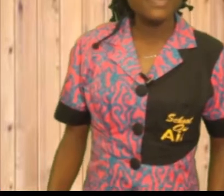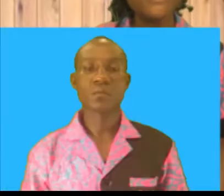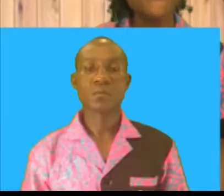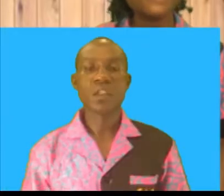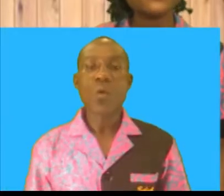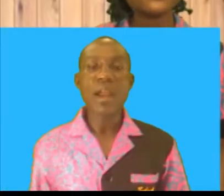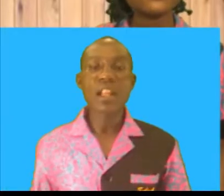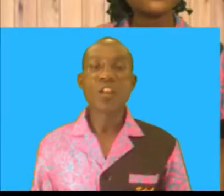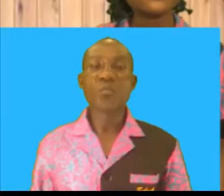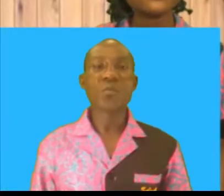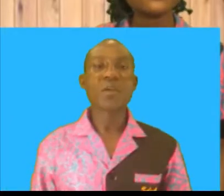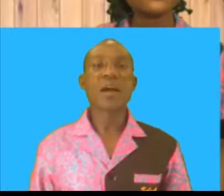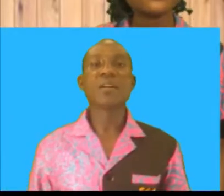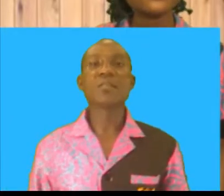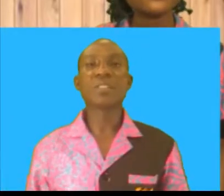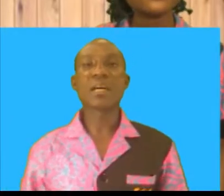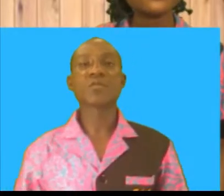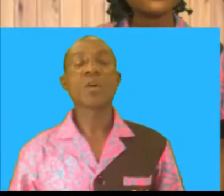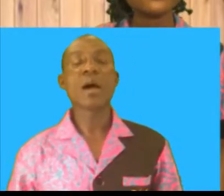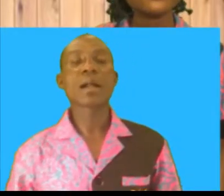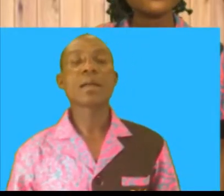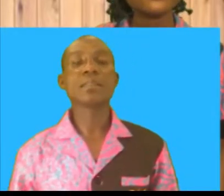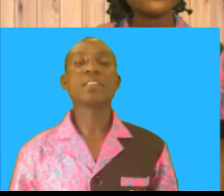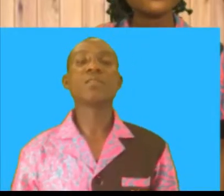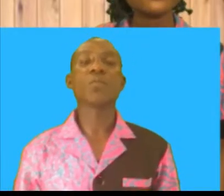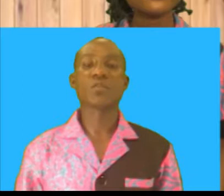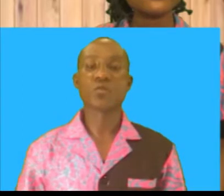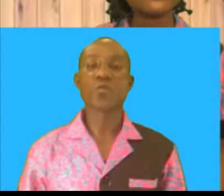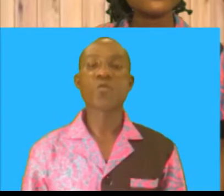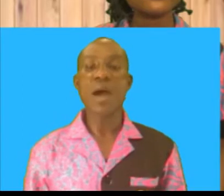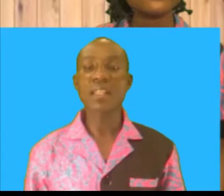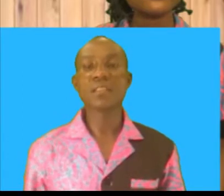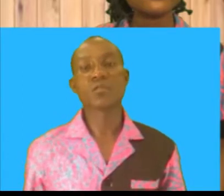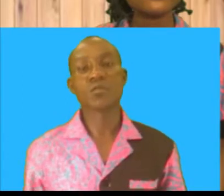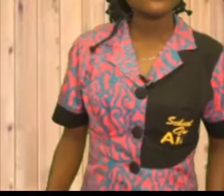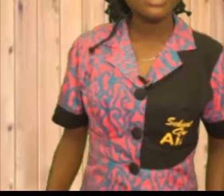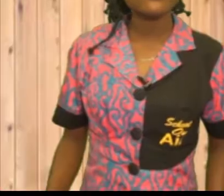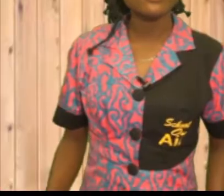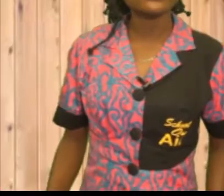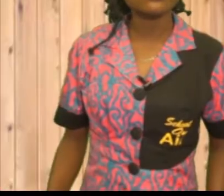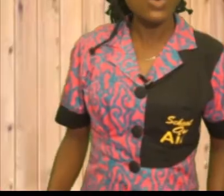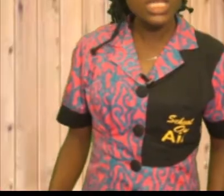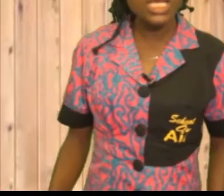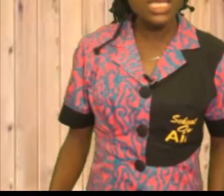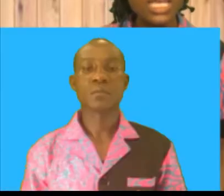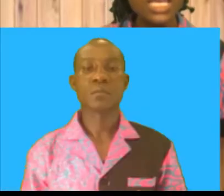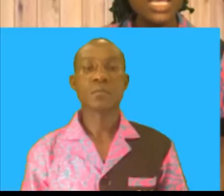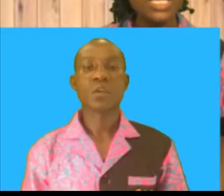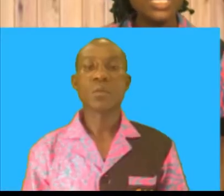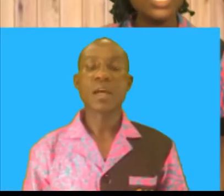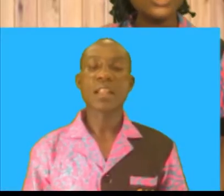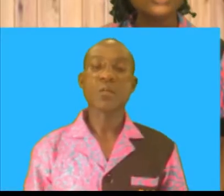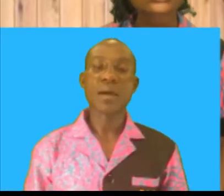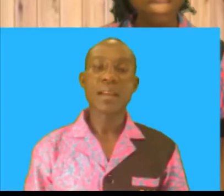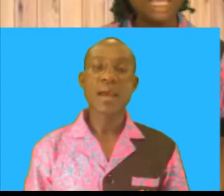figures. When a number being under with us, we are numbers. We have numbers 1. We have the number